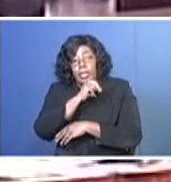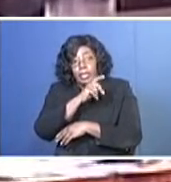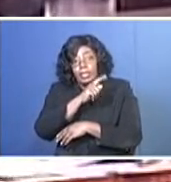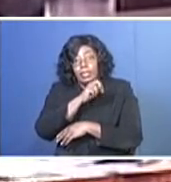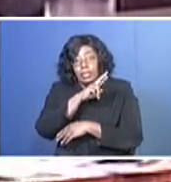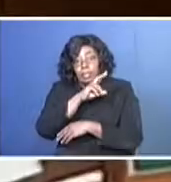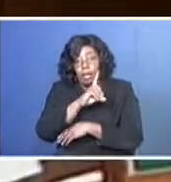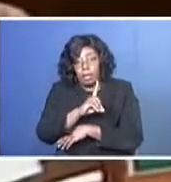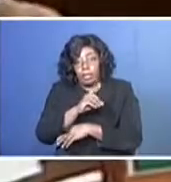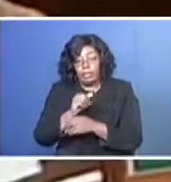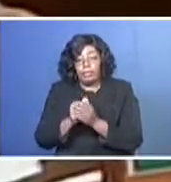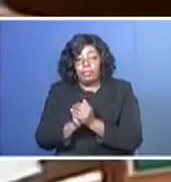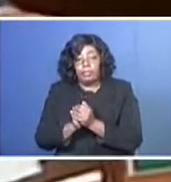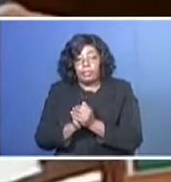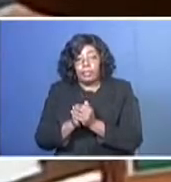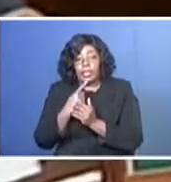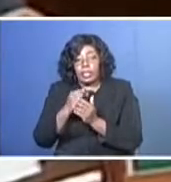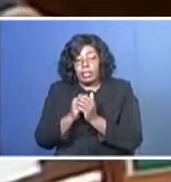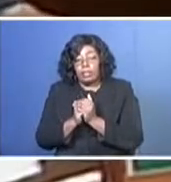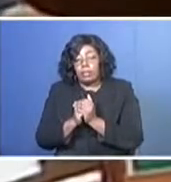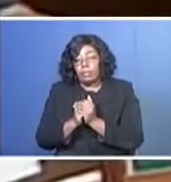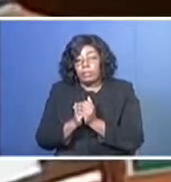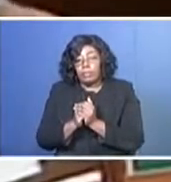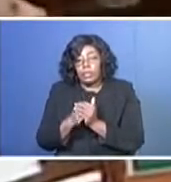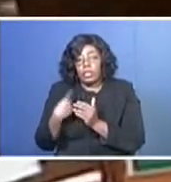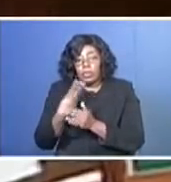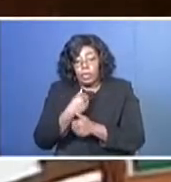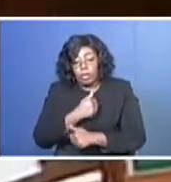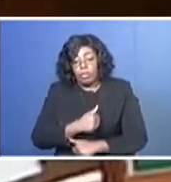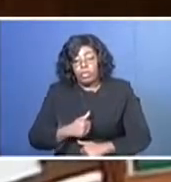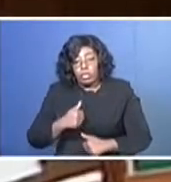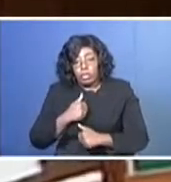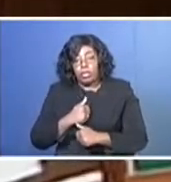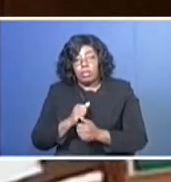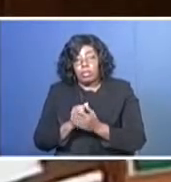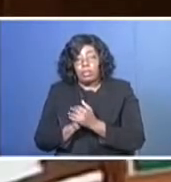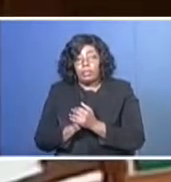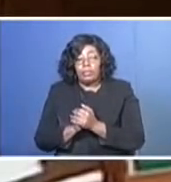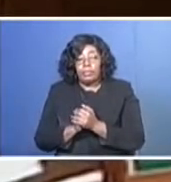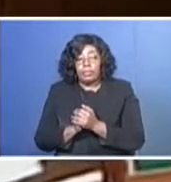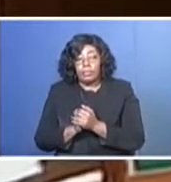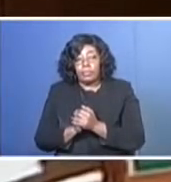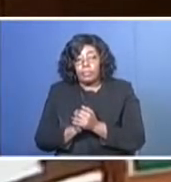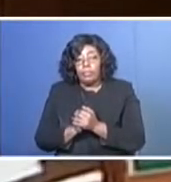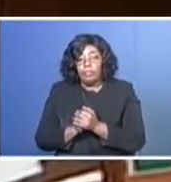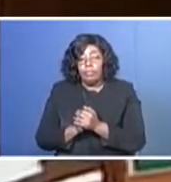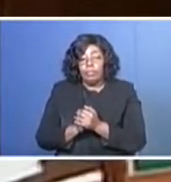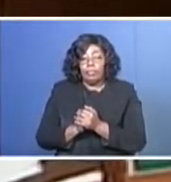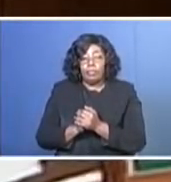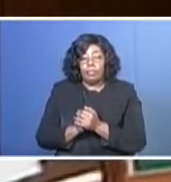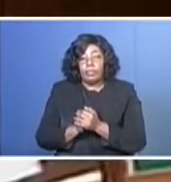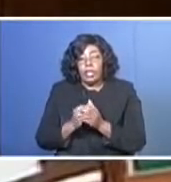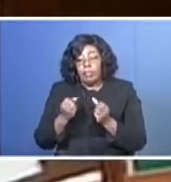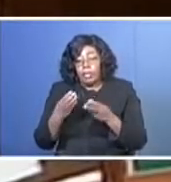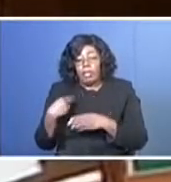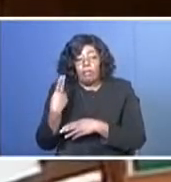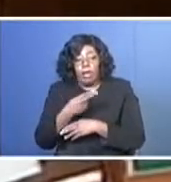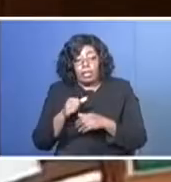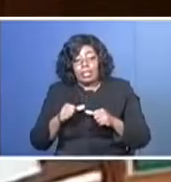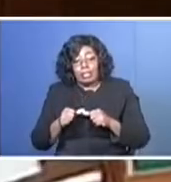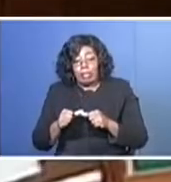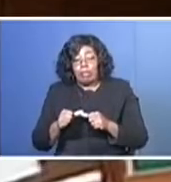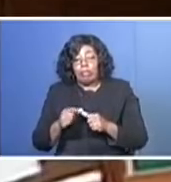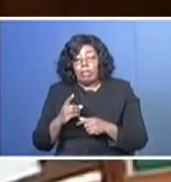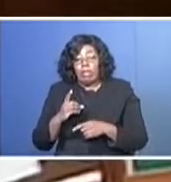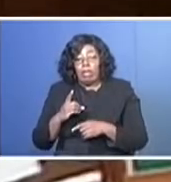sour grapes. We appreciate that many are still licking their wounds. Many are still disappointed to be where they are